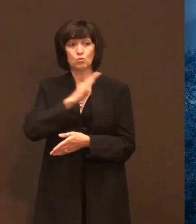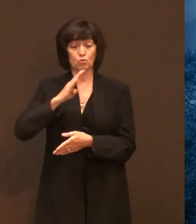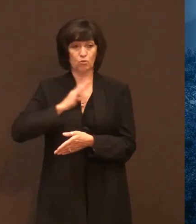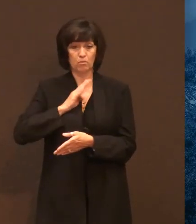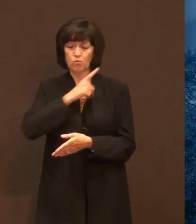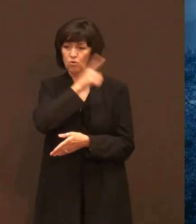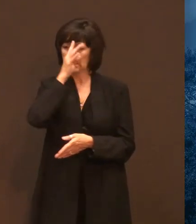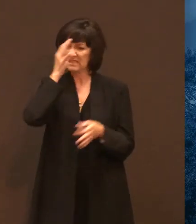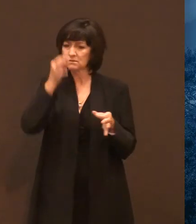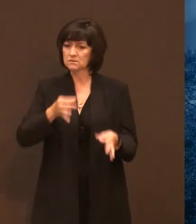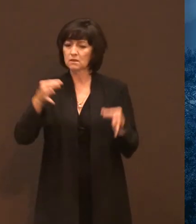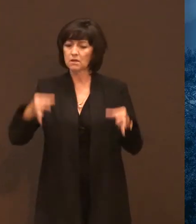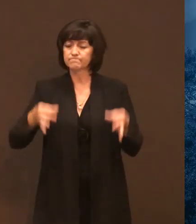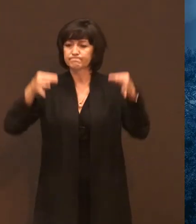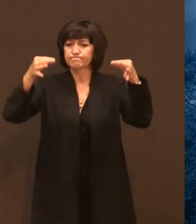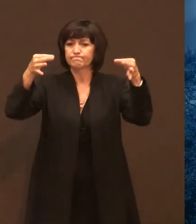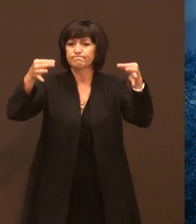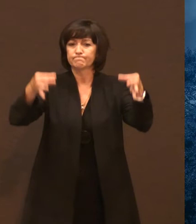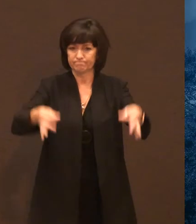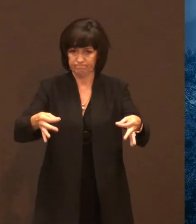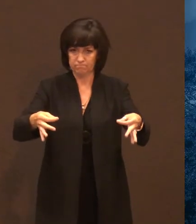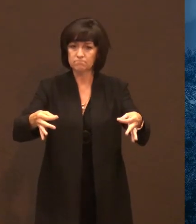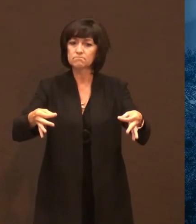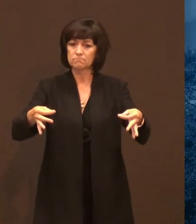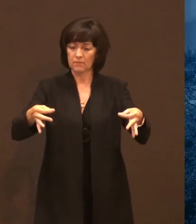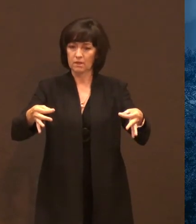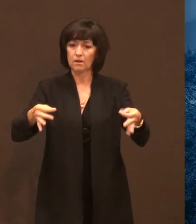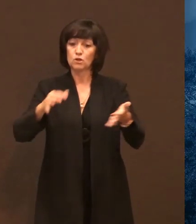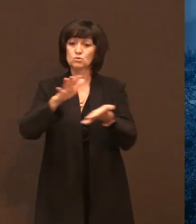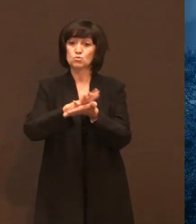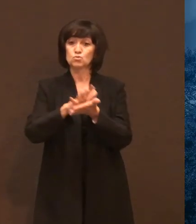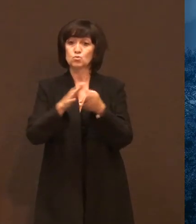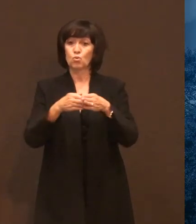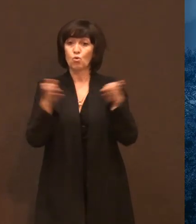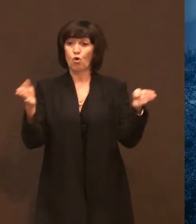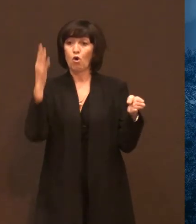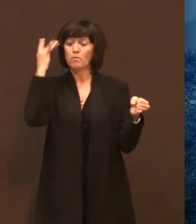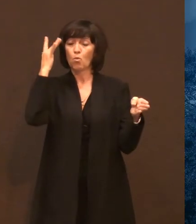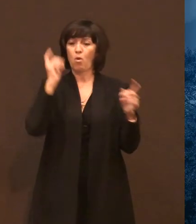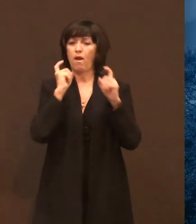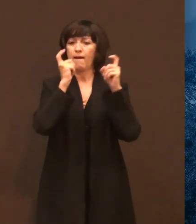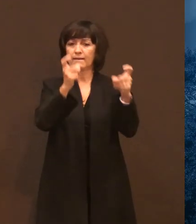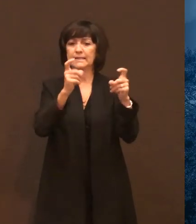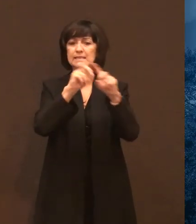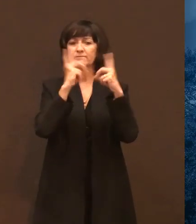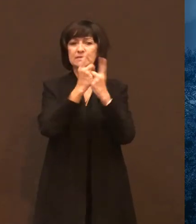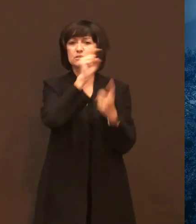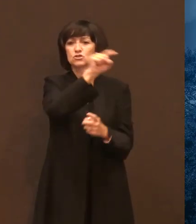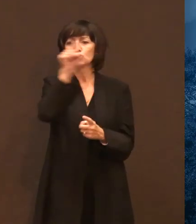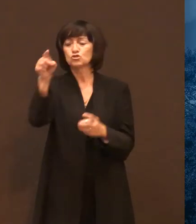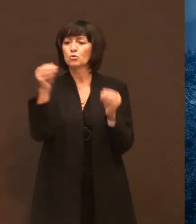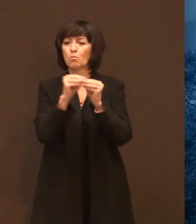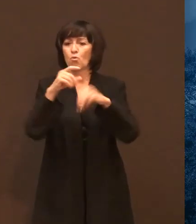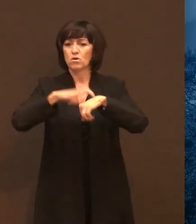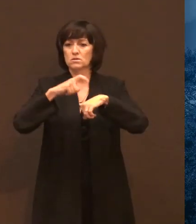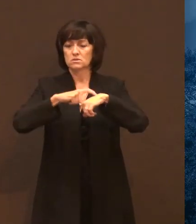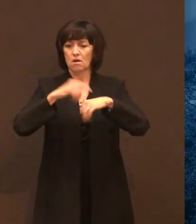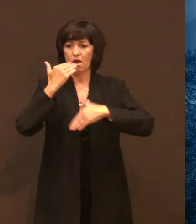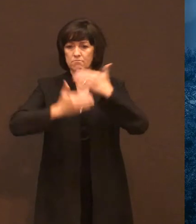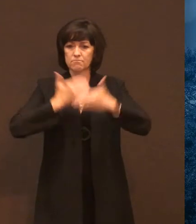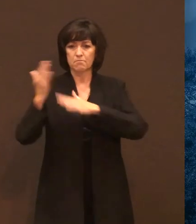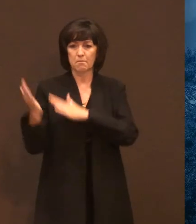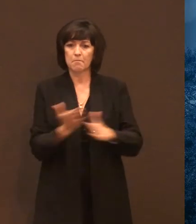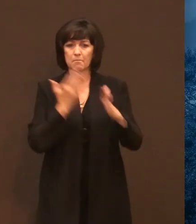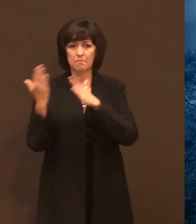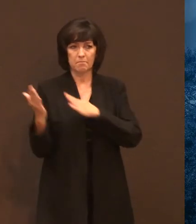to plan. And the statewide teachers union has expressed concern about districts having time to reopen and supports a remote start to the